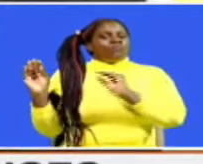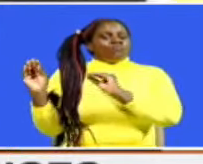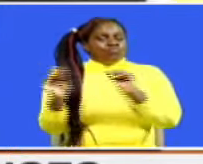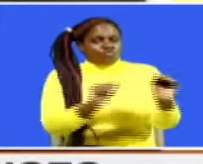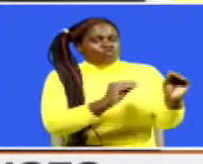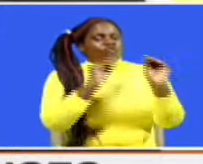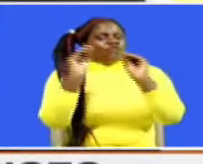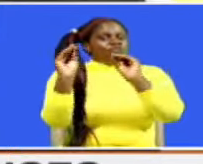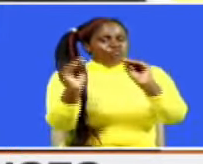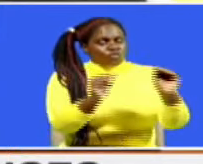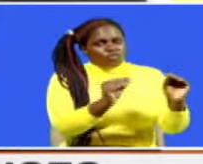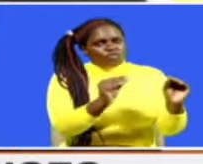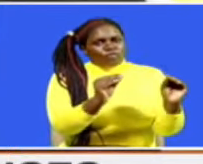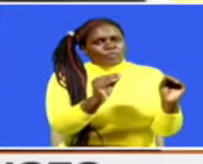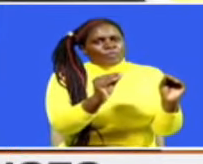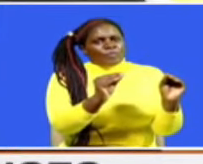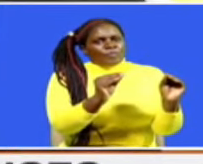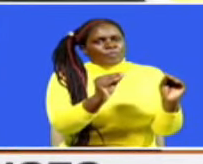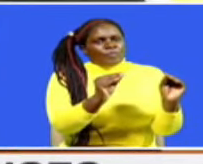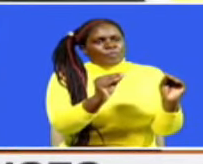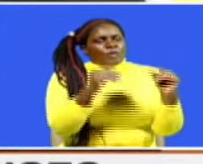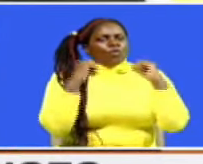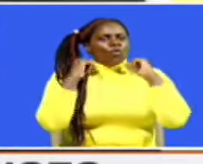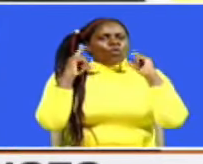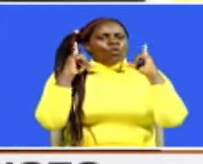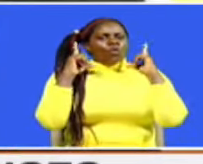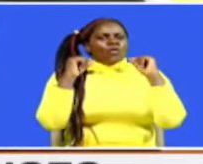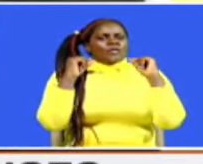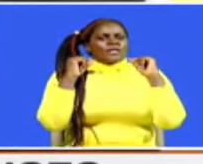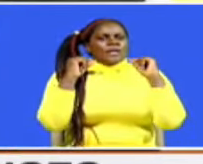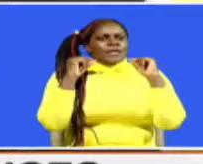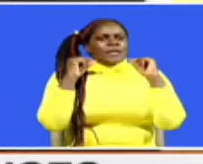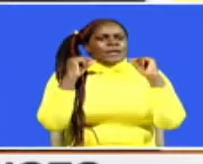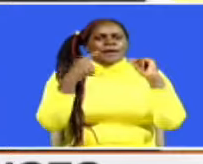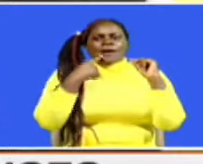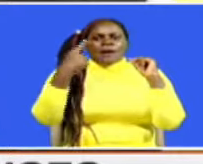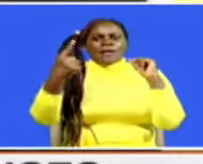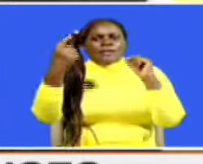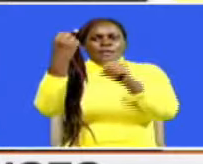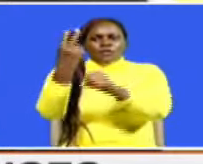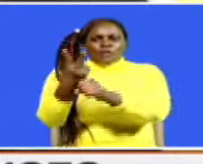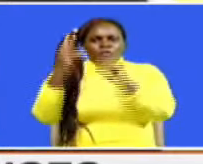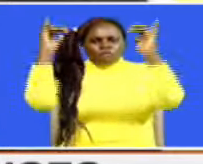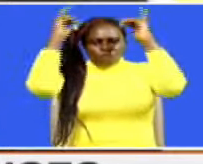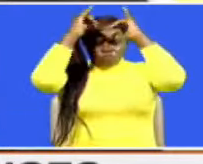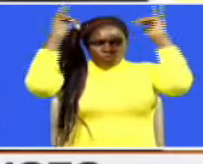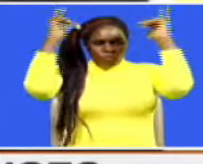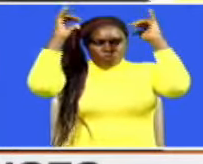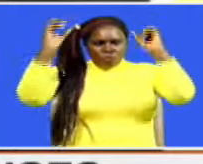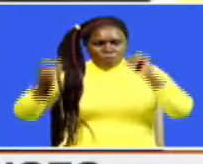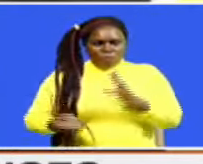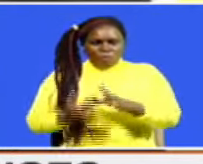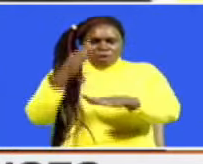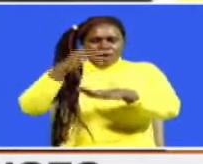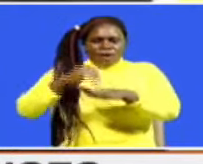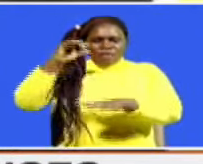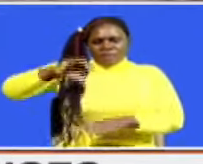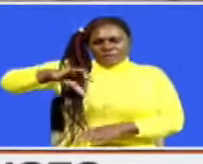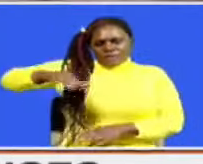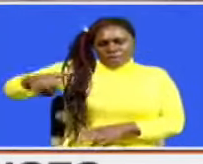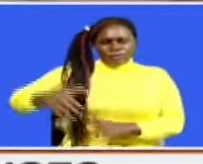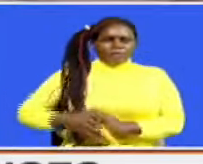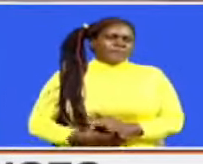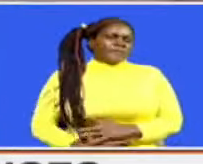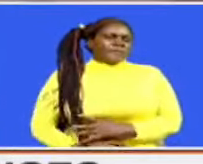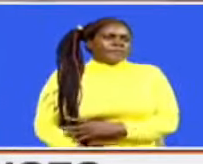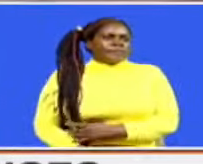displaced and are being hosted in a record 112 camps established in the affected counties.